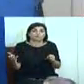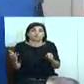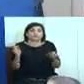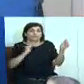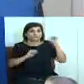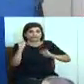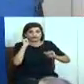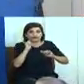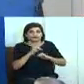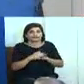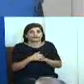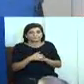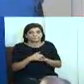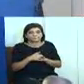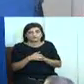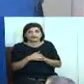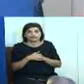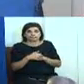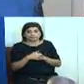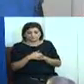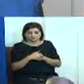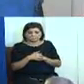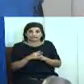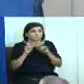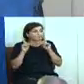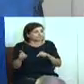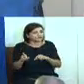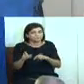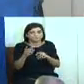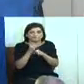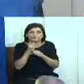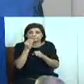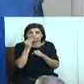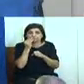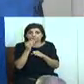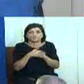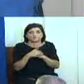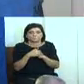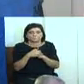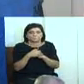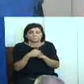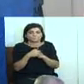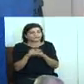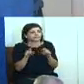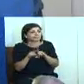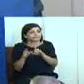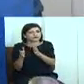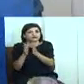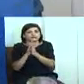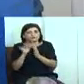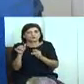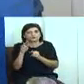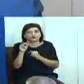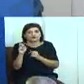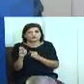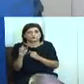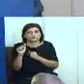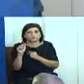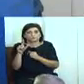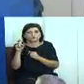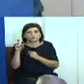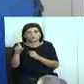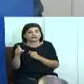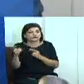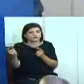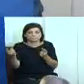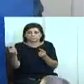ready. So I asked them to go on down and get something to eat while we're doing this. And I'm also asking Jane and Alex if they will come up and join